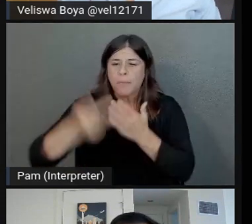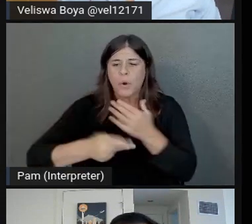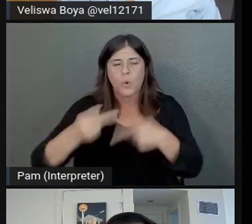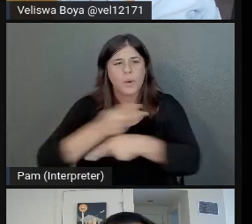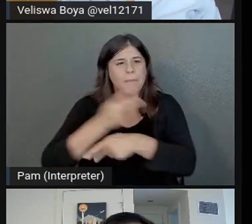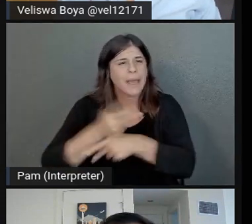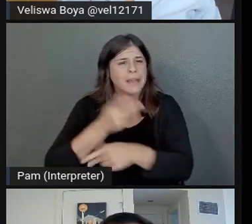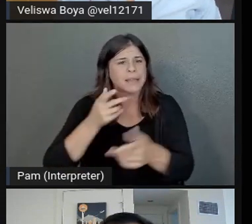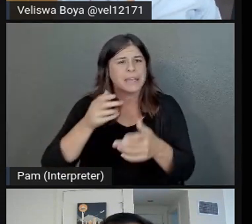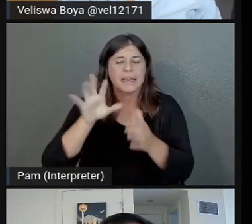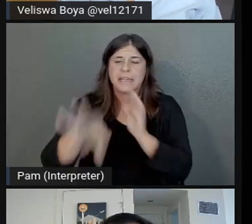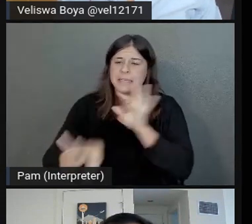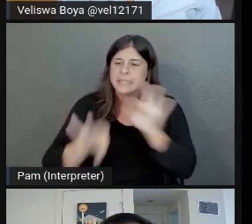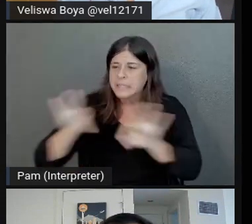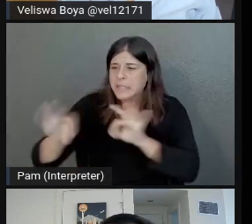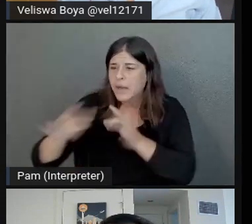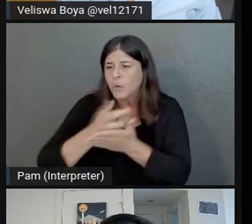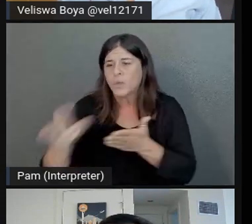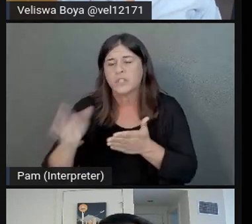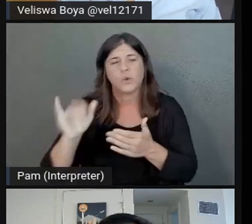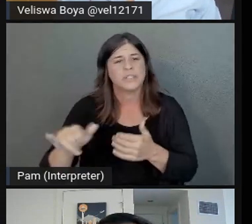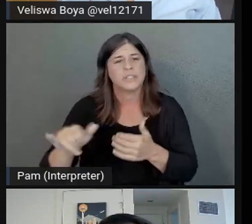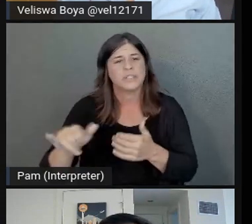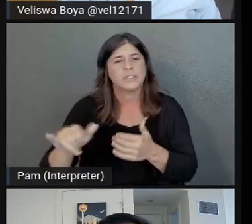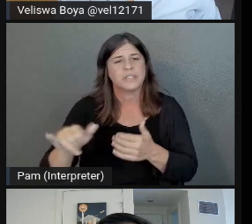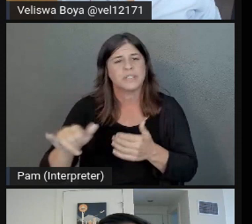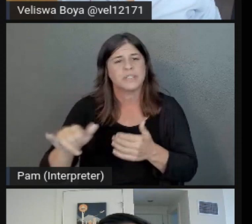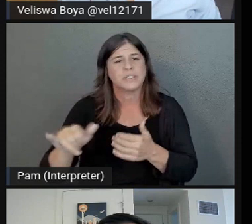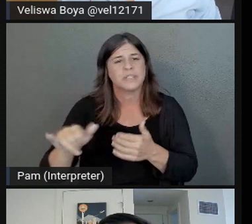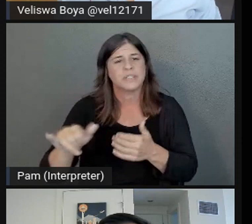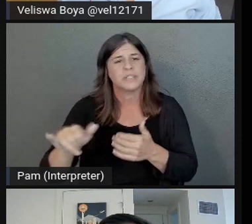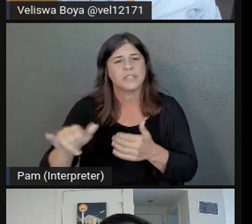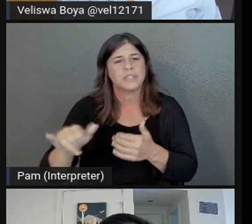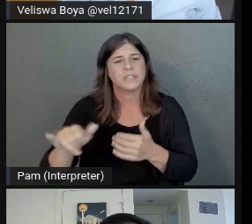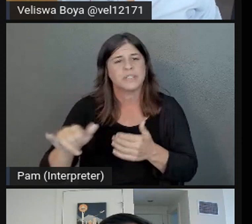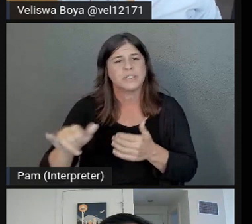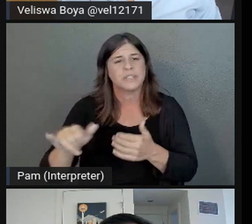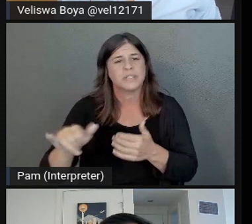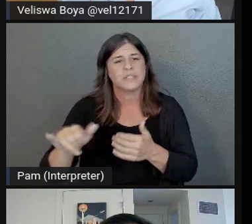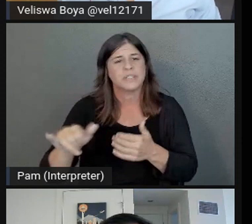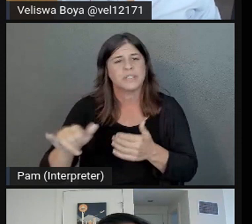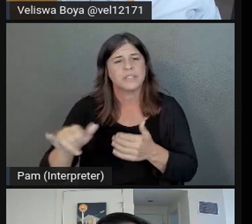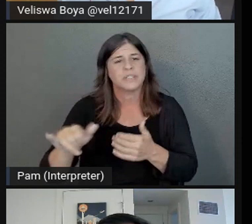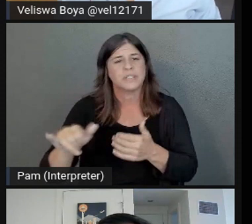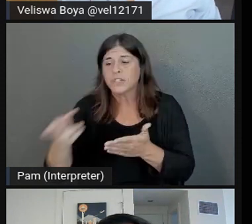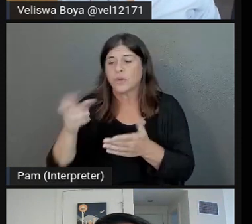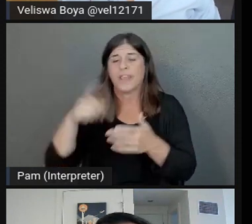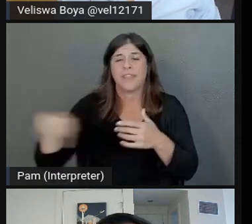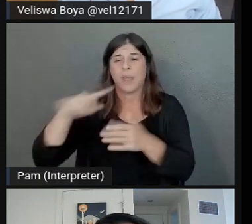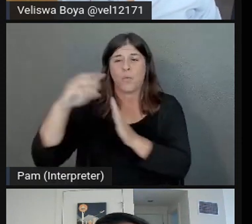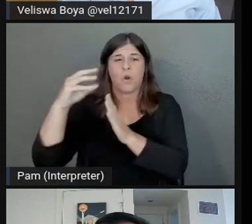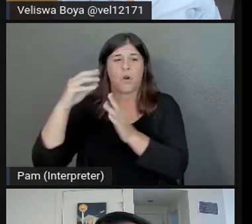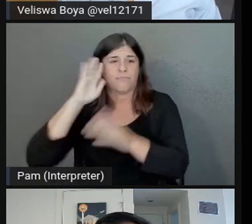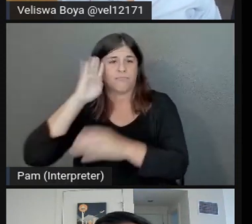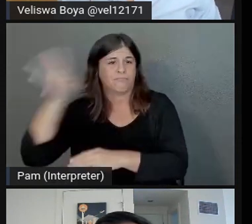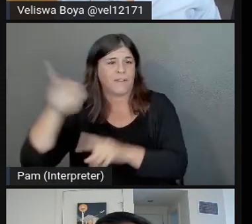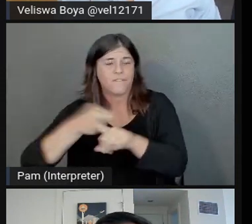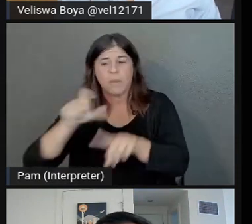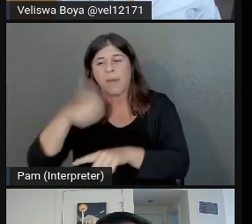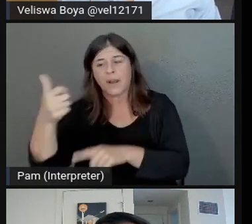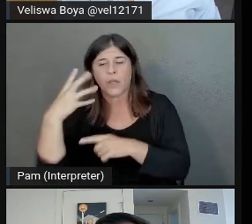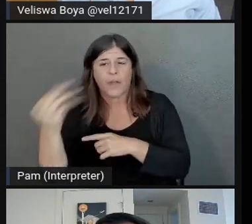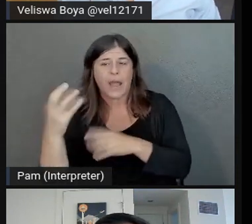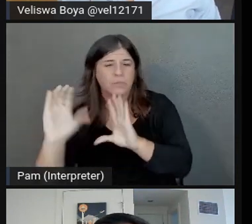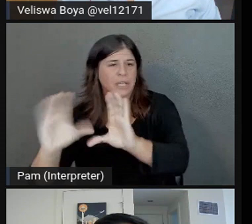discover resources that or take an inventory of resources that were tracked outside of any tools or any tools from wherever it's